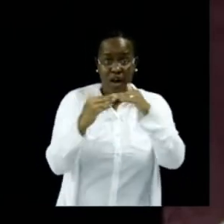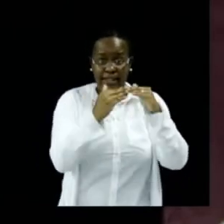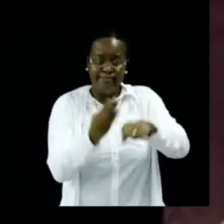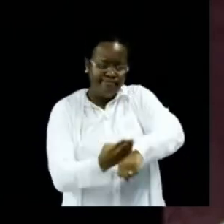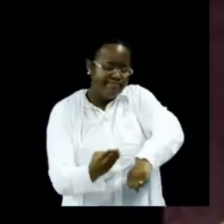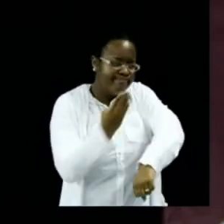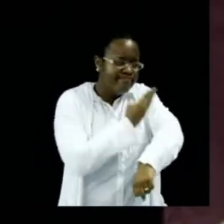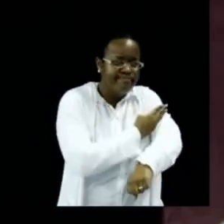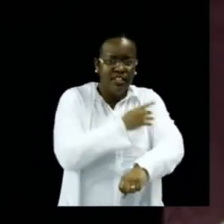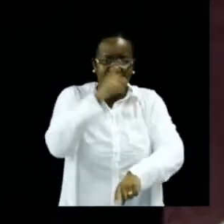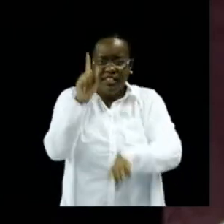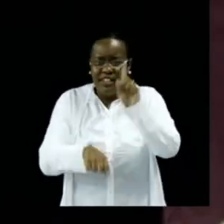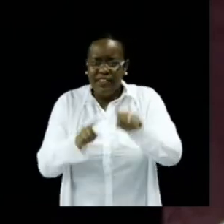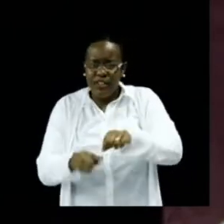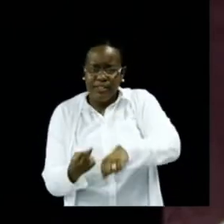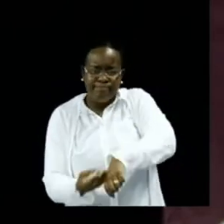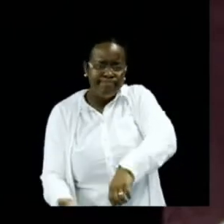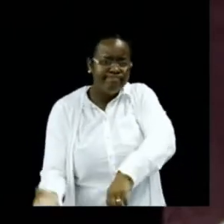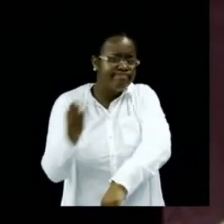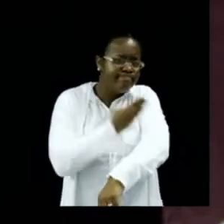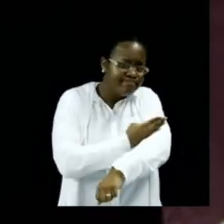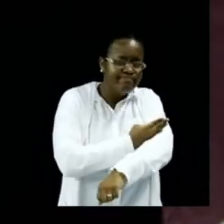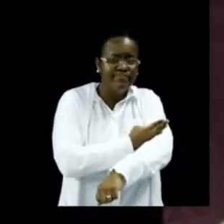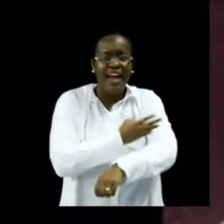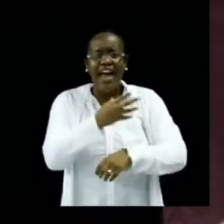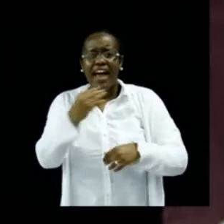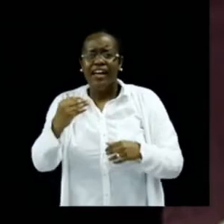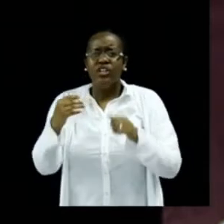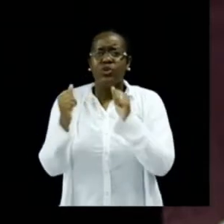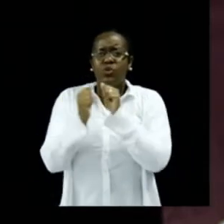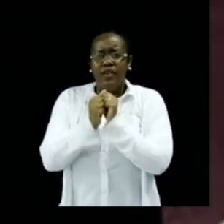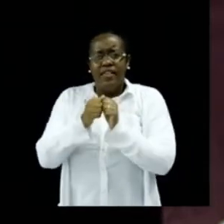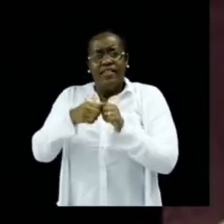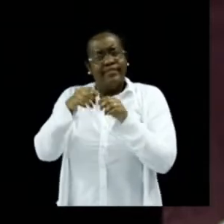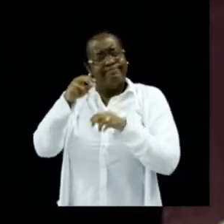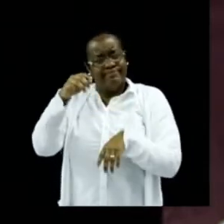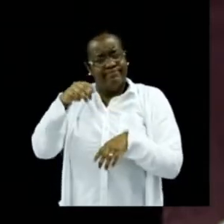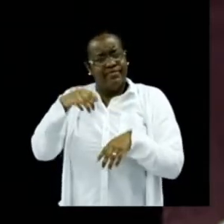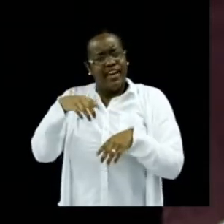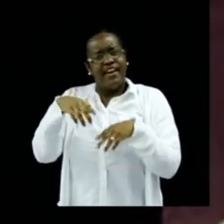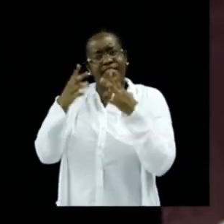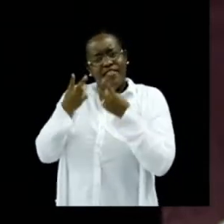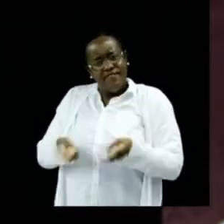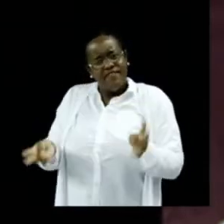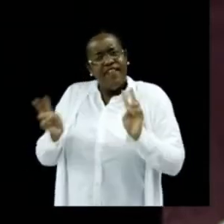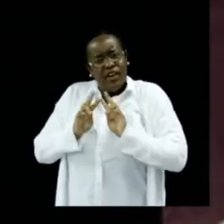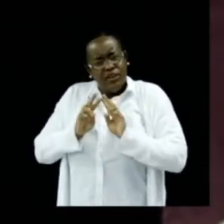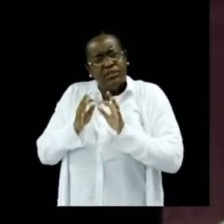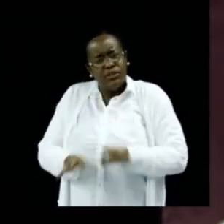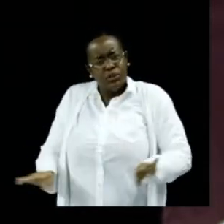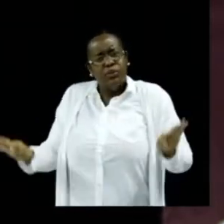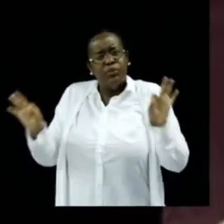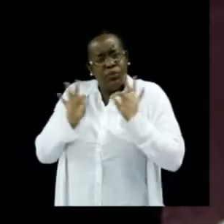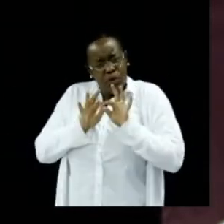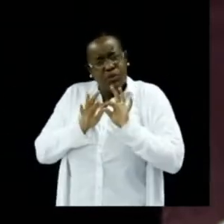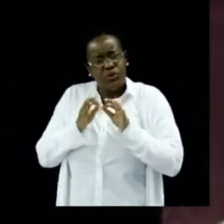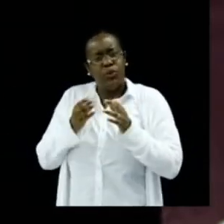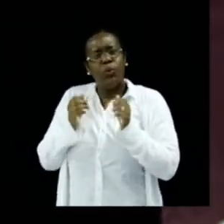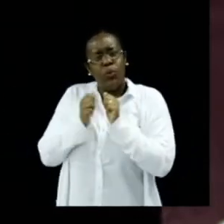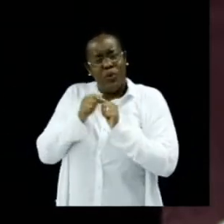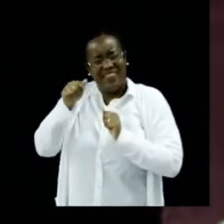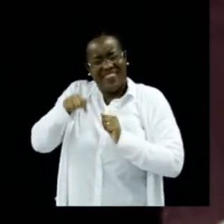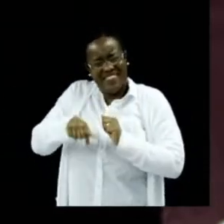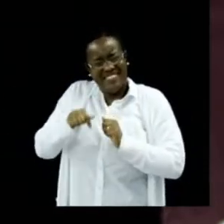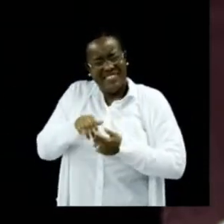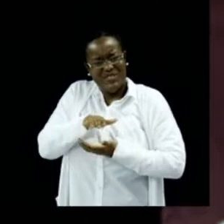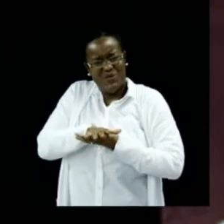diversity, and opportunity in keeping with the values and ideals of Justice Thurgood Marshall. I,